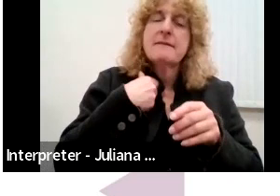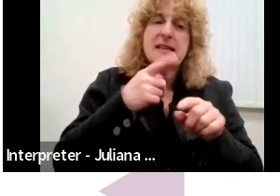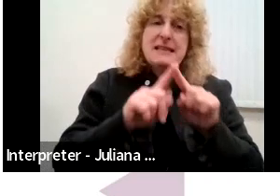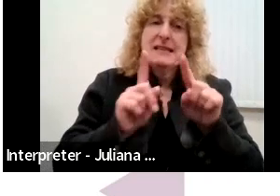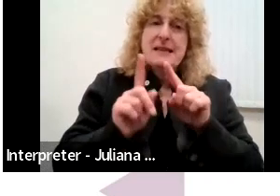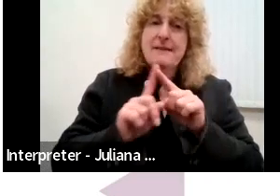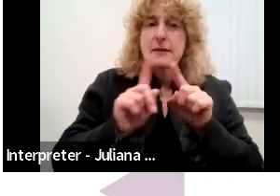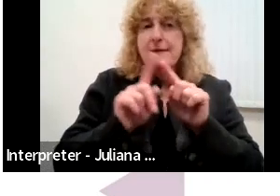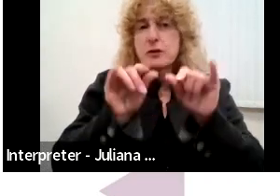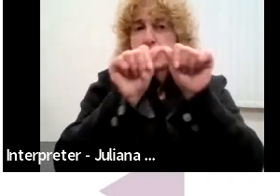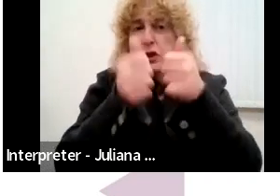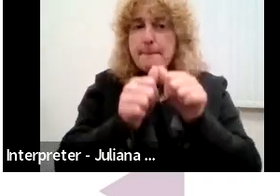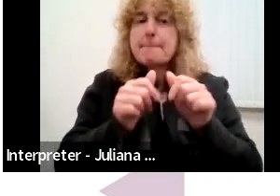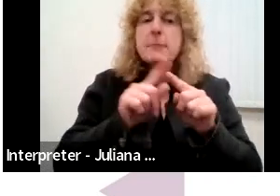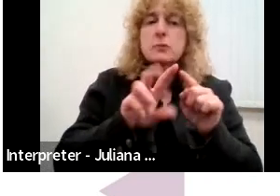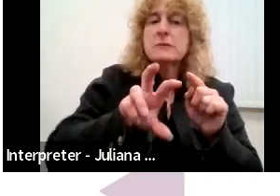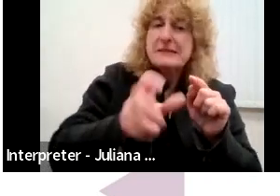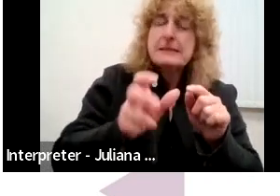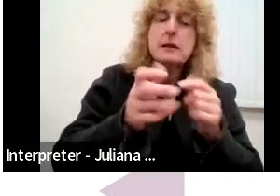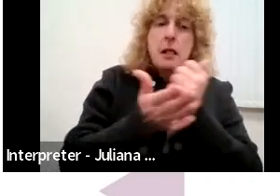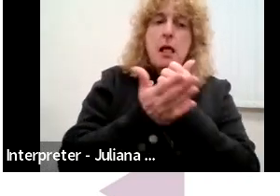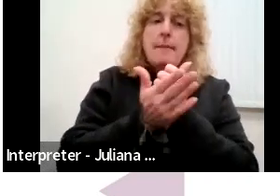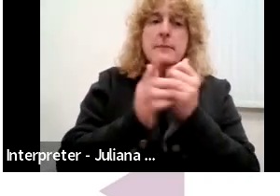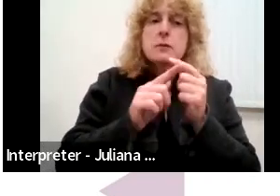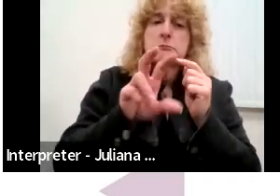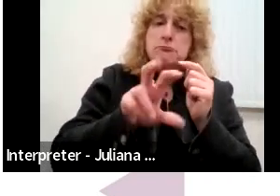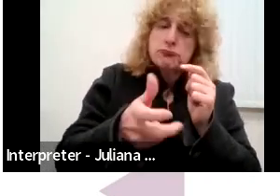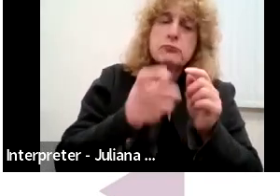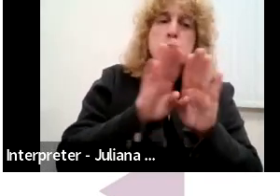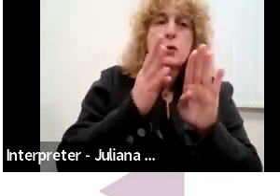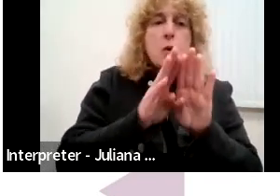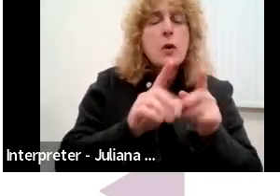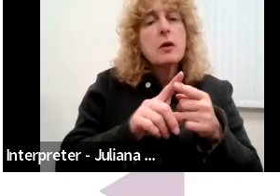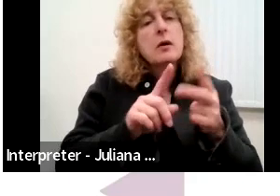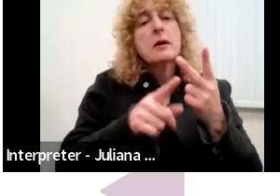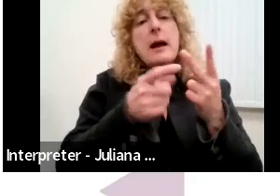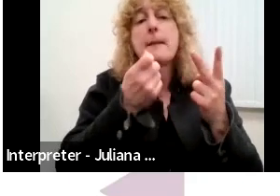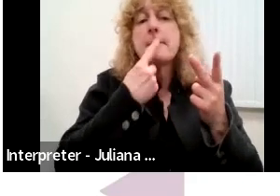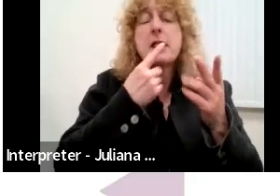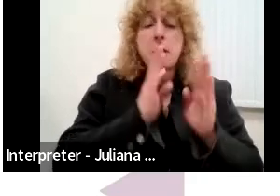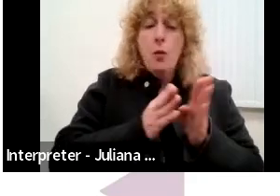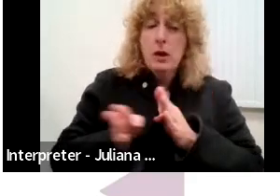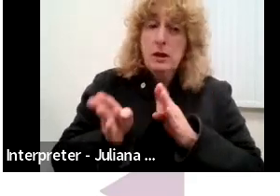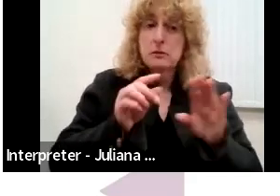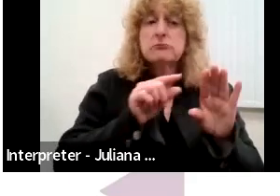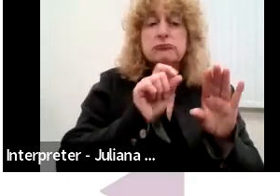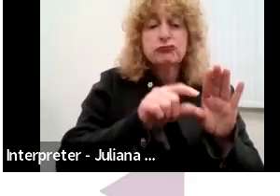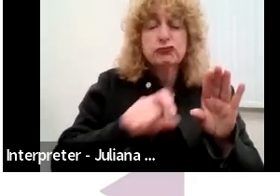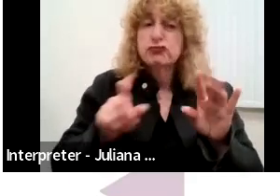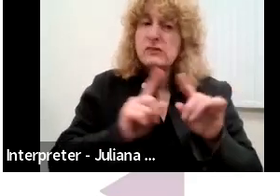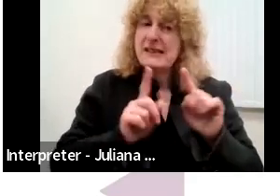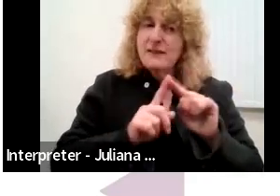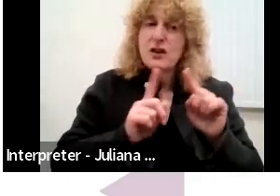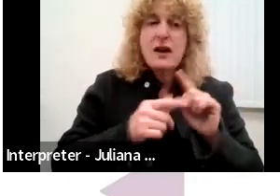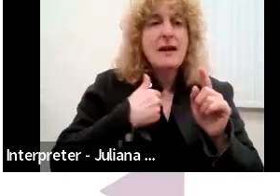that are different shapes to help grip and turn a doorknob. Different pill organizers. There's so many